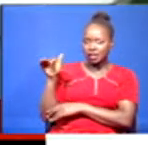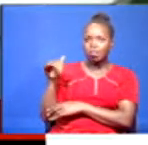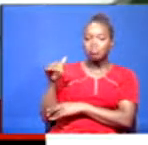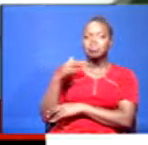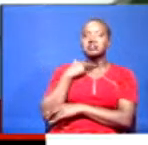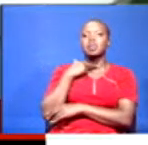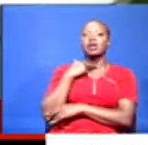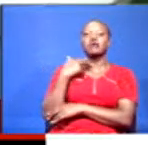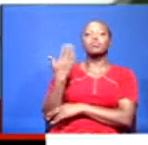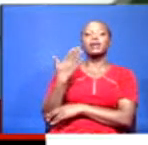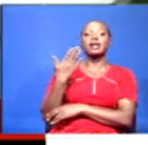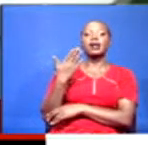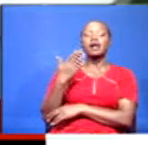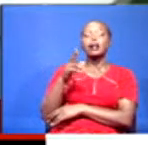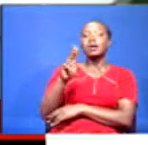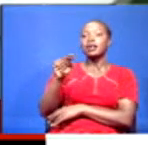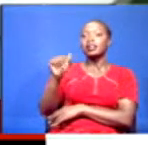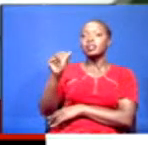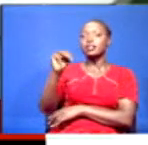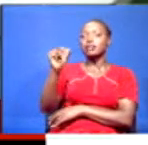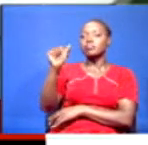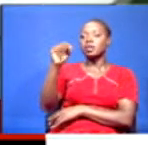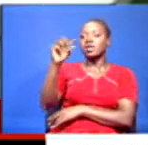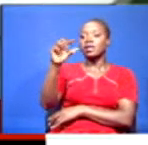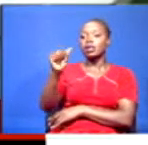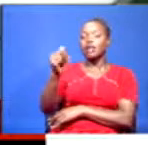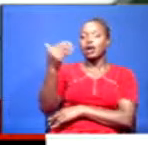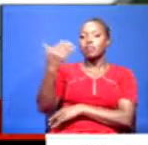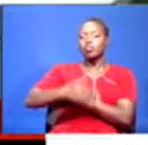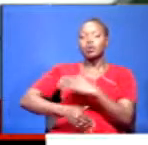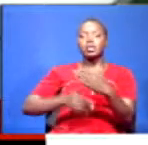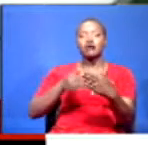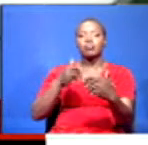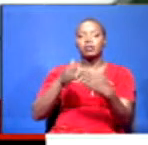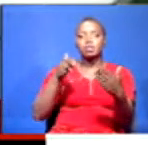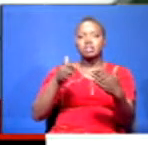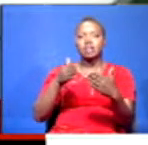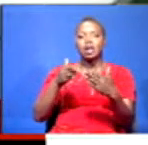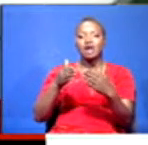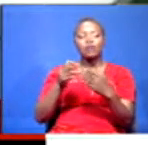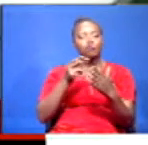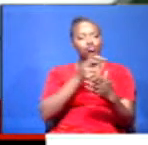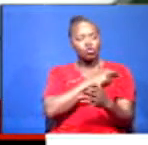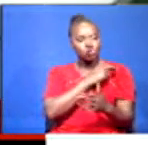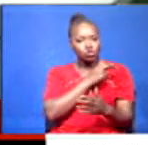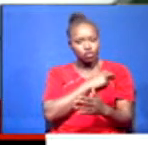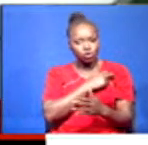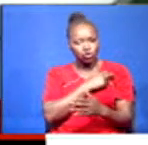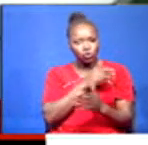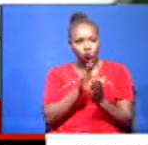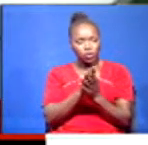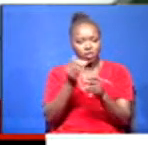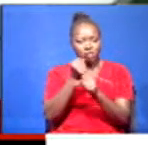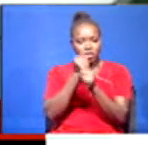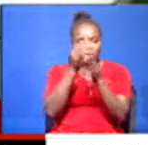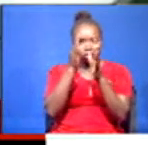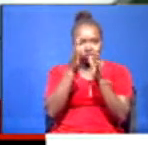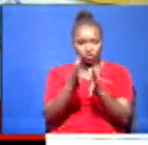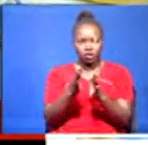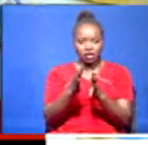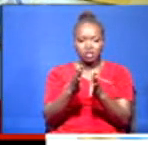point. Government made the decision after wide consultations with key stakeholders and the acute maize shortage in the country.